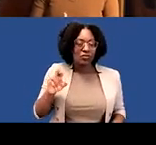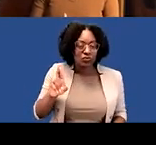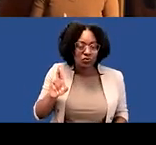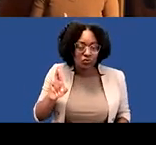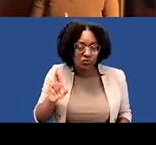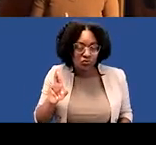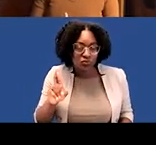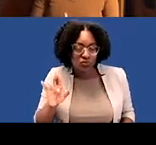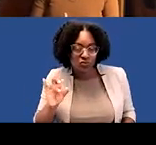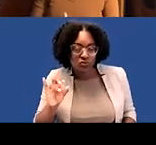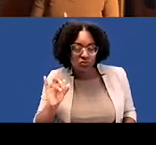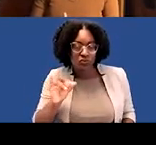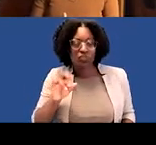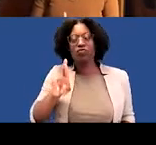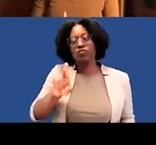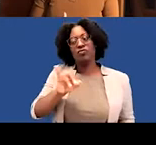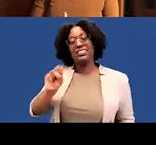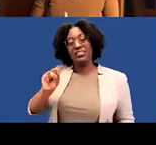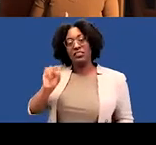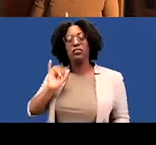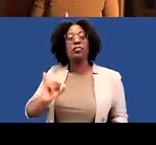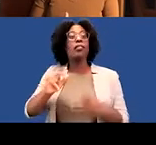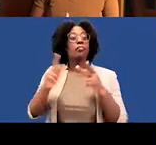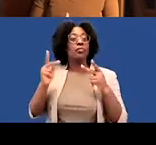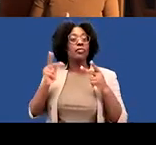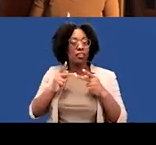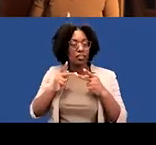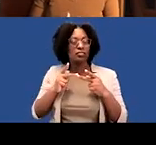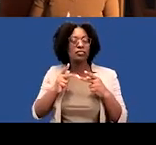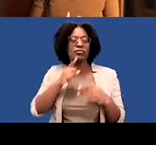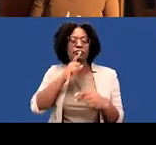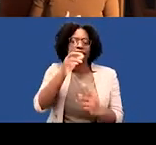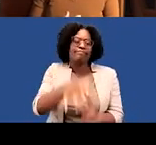particular is such a special place because it is a place where